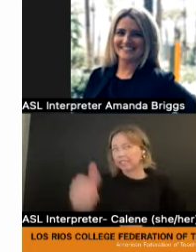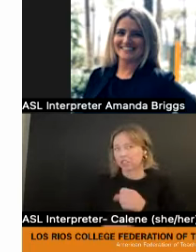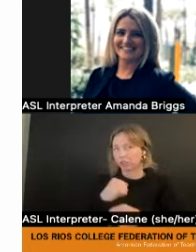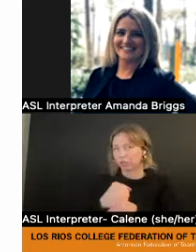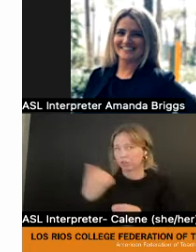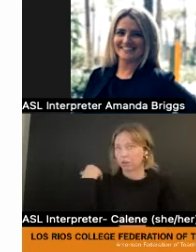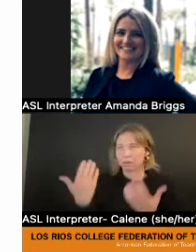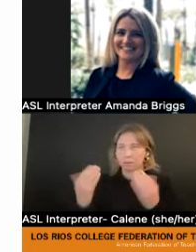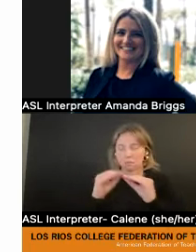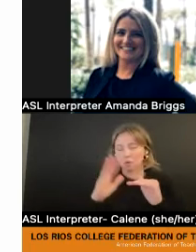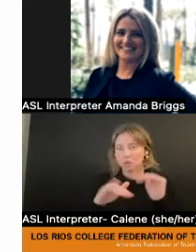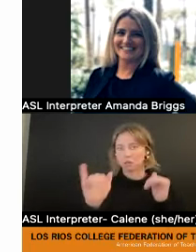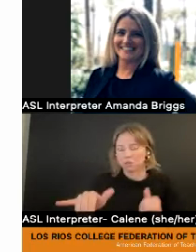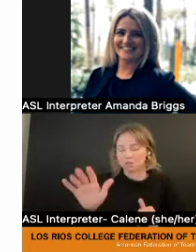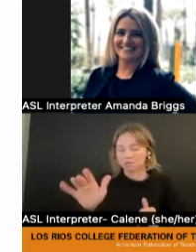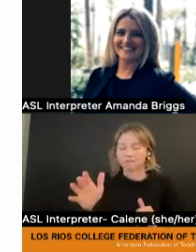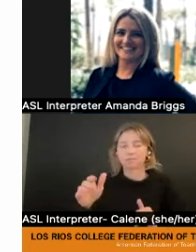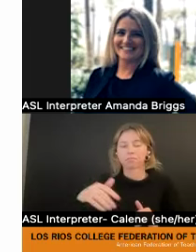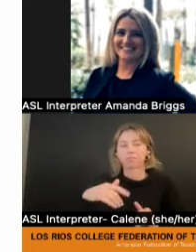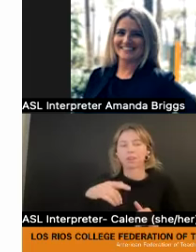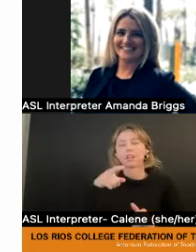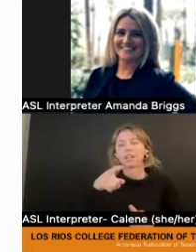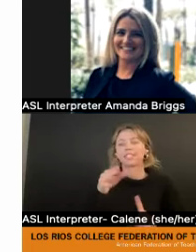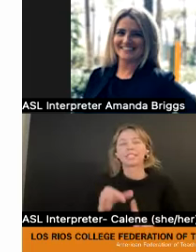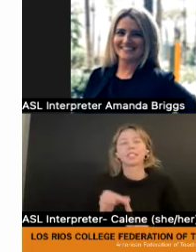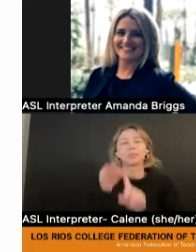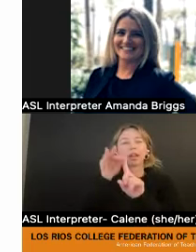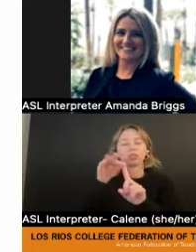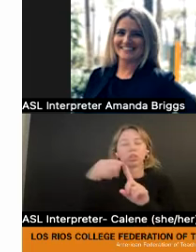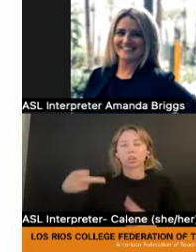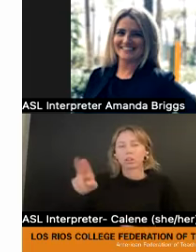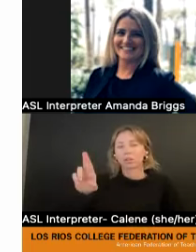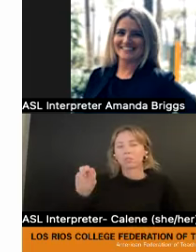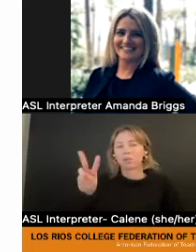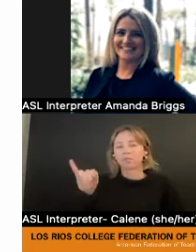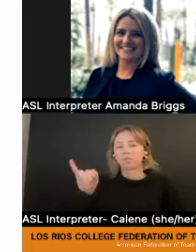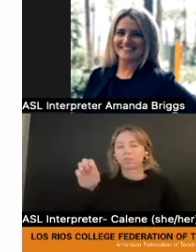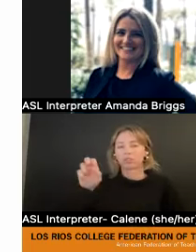that, but it's a special provision whereby